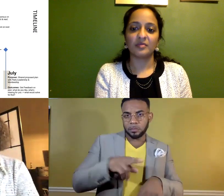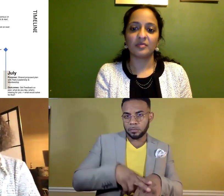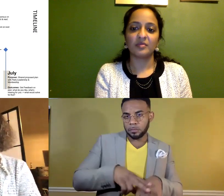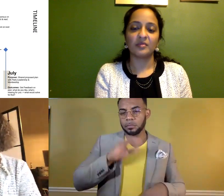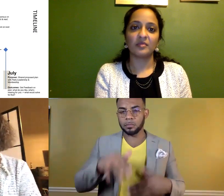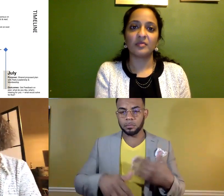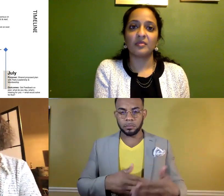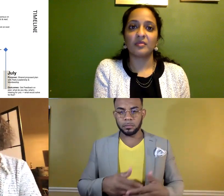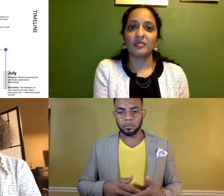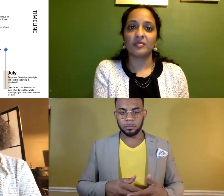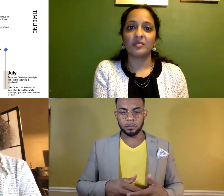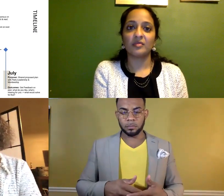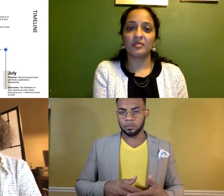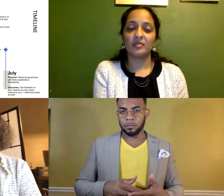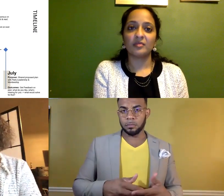that